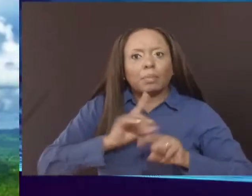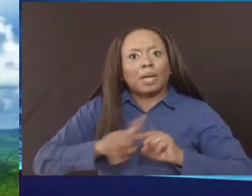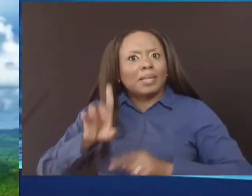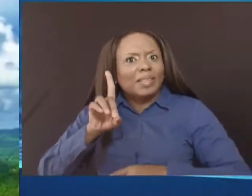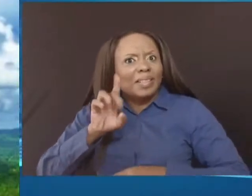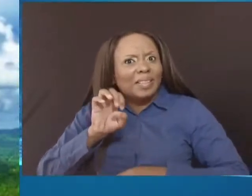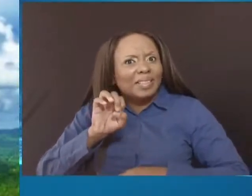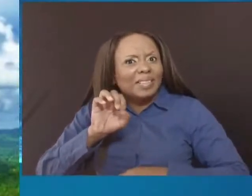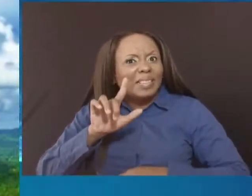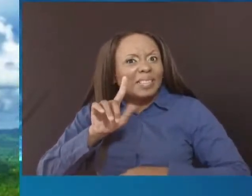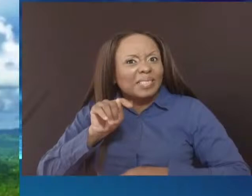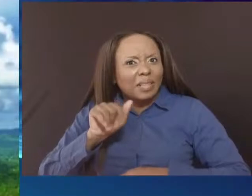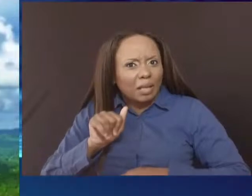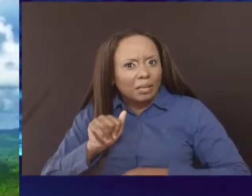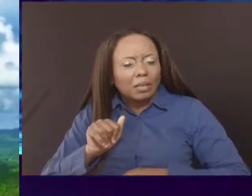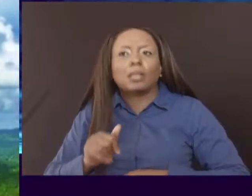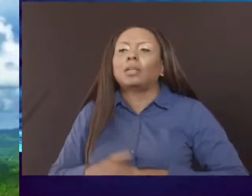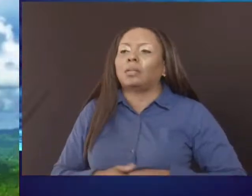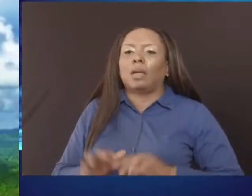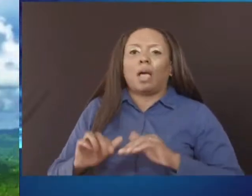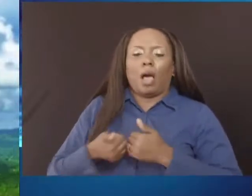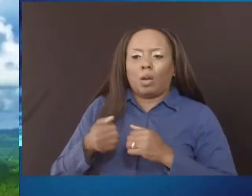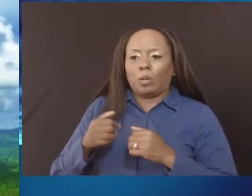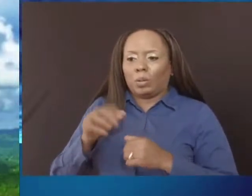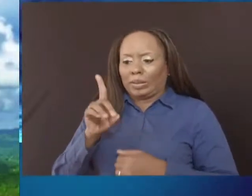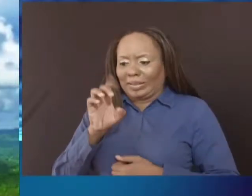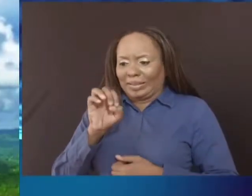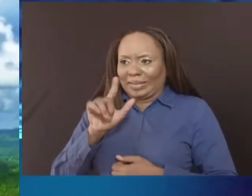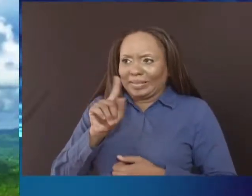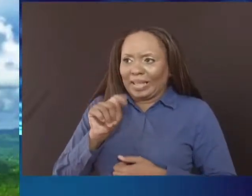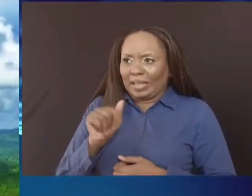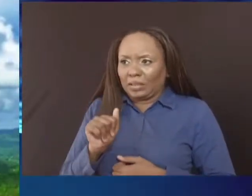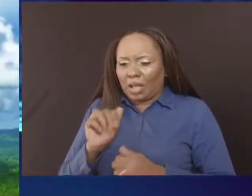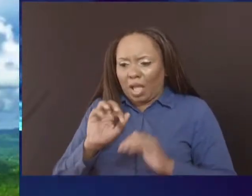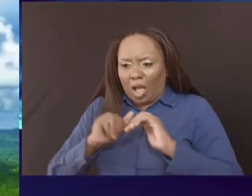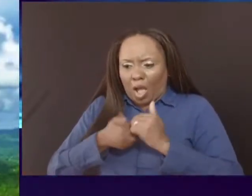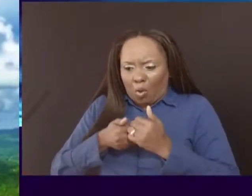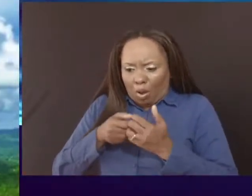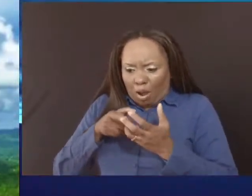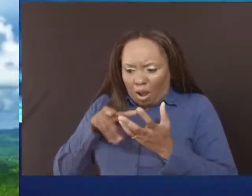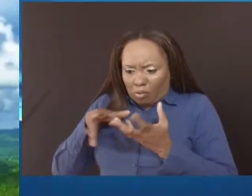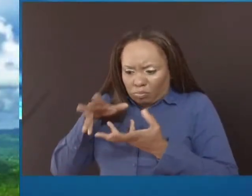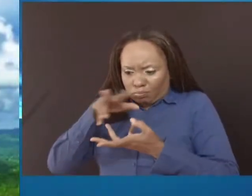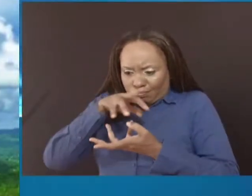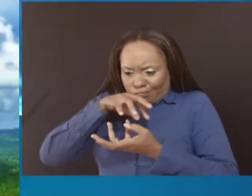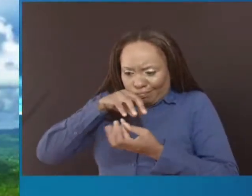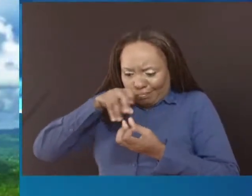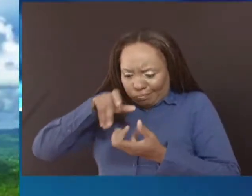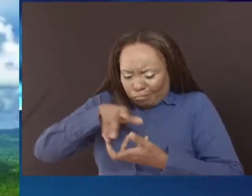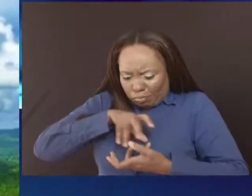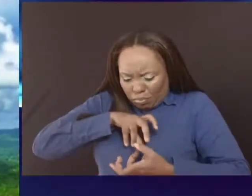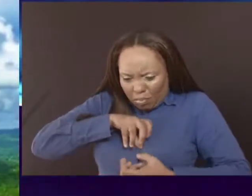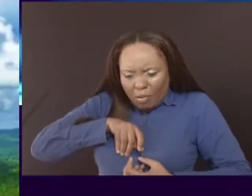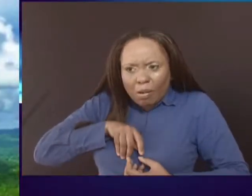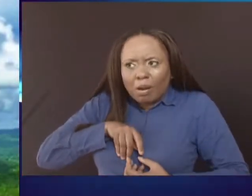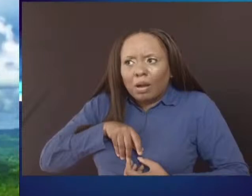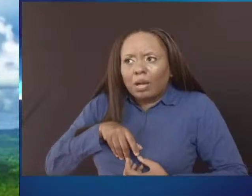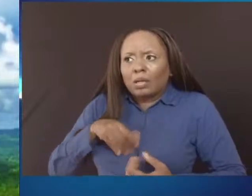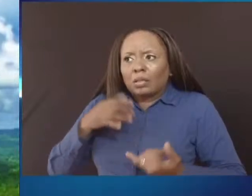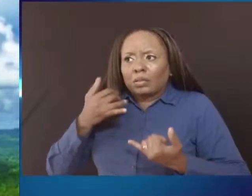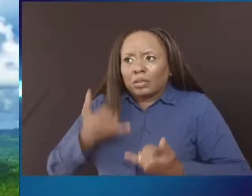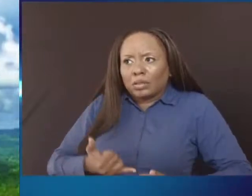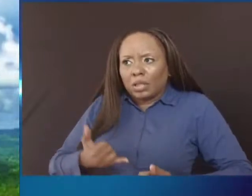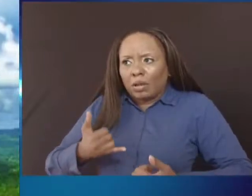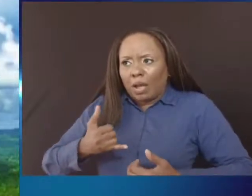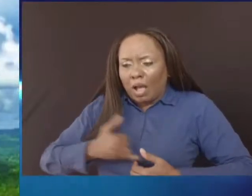because of the actual configuration of the spike protein, the mutation in the spike protein that has occurred, it now has